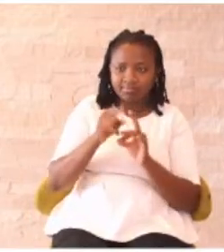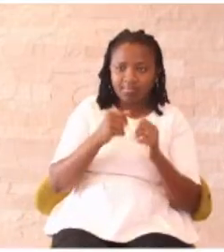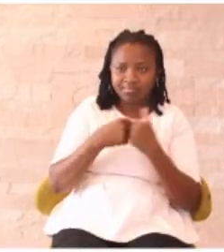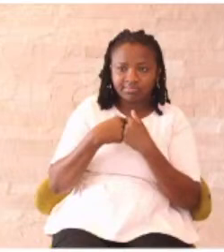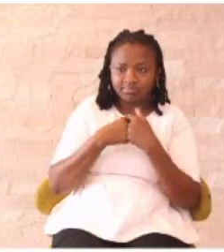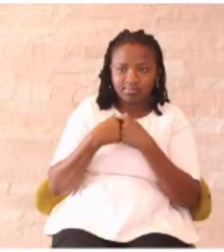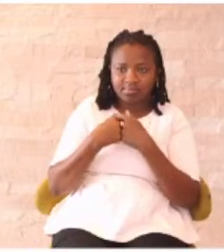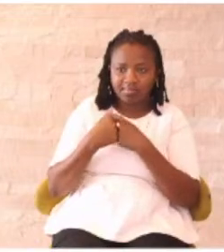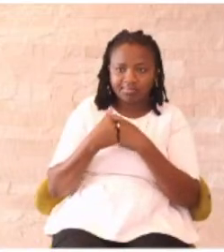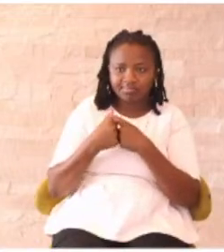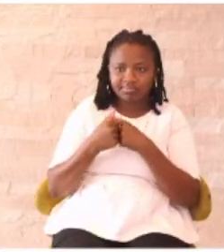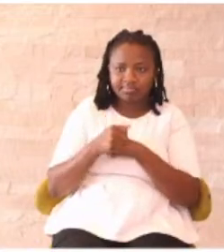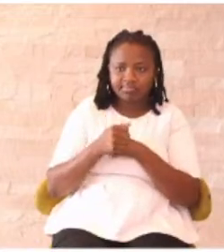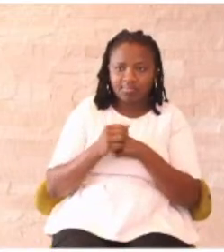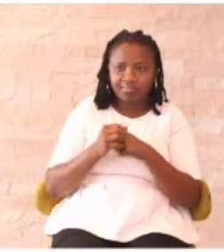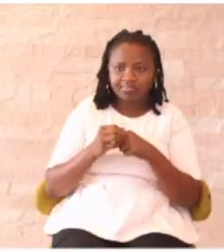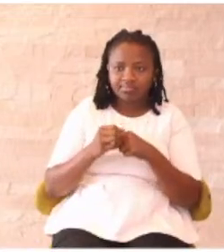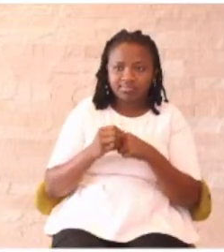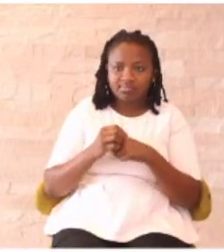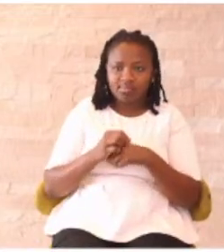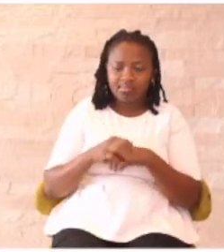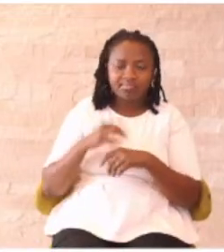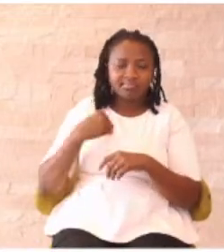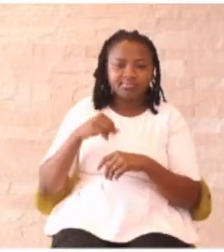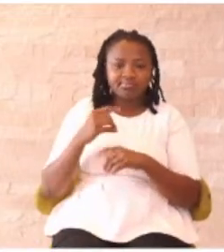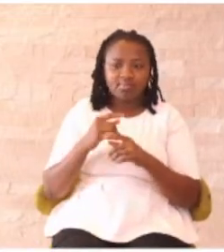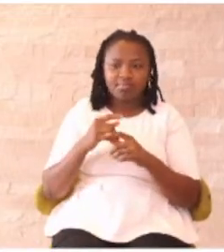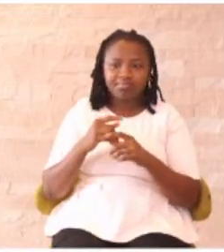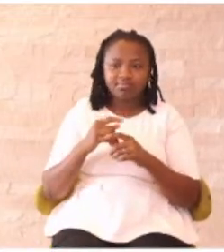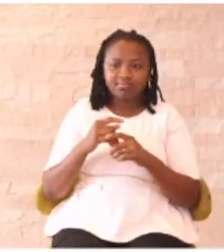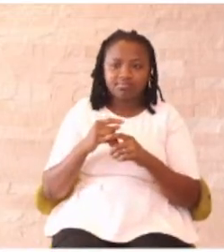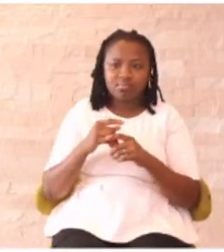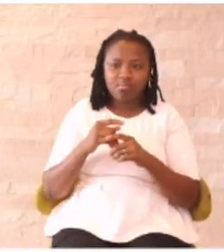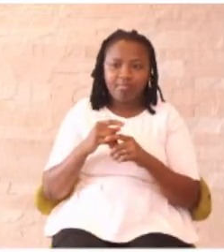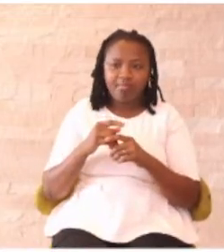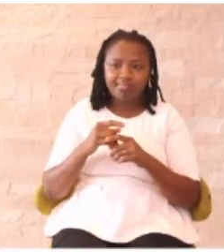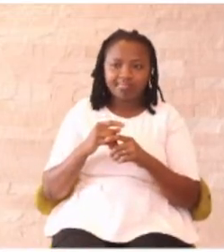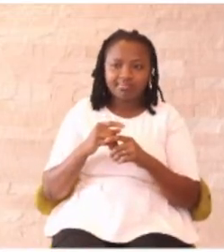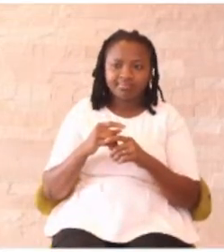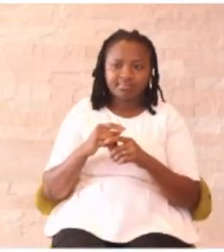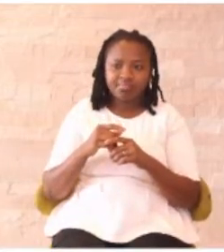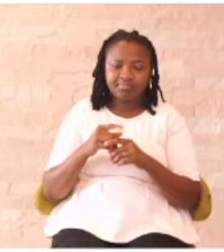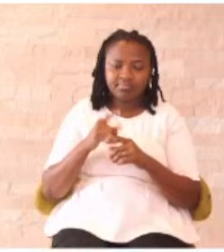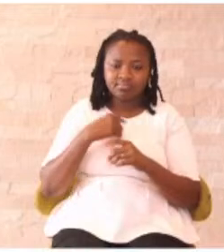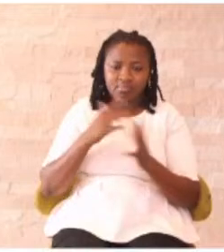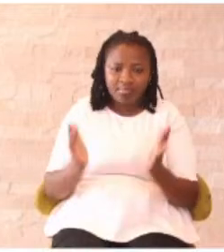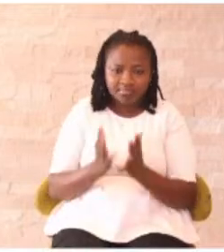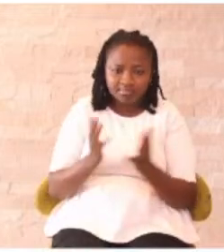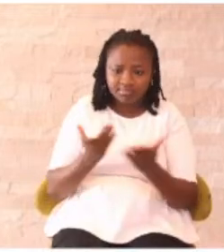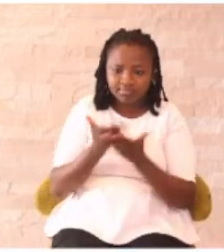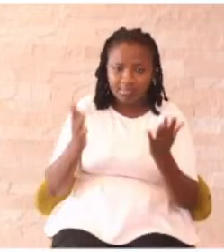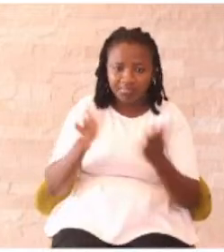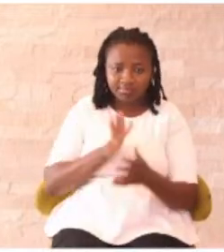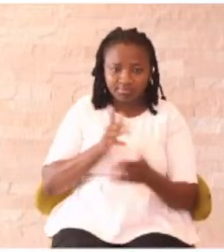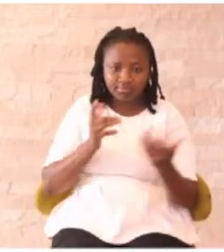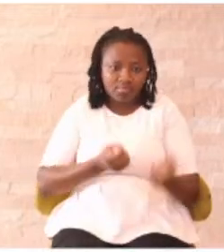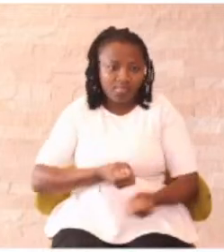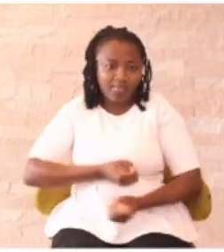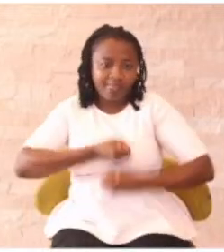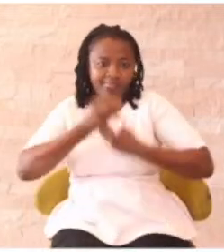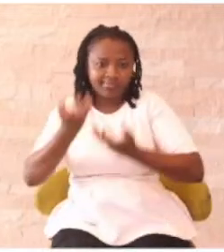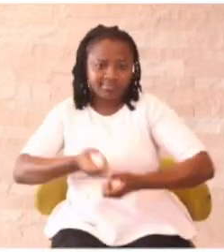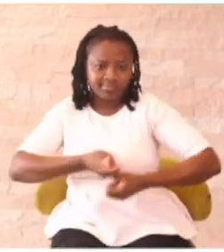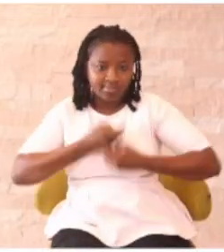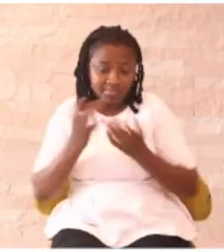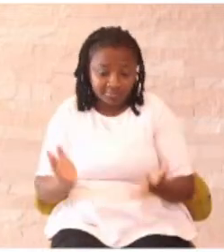challenges, is being able to have the women talk about the cases, the violence that they go through, having them to